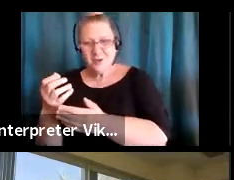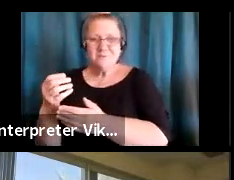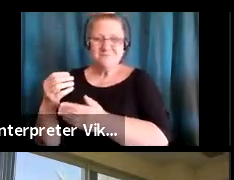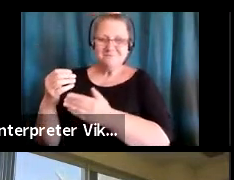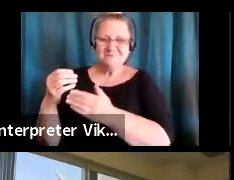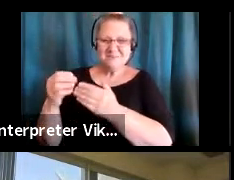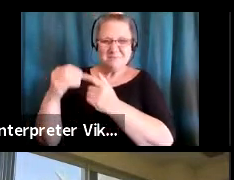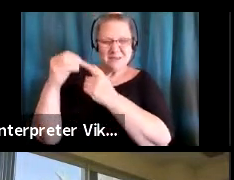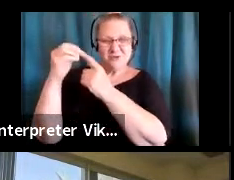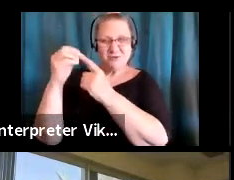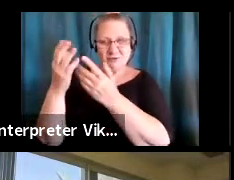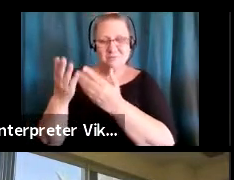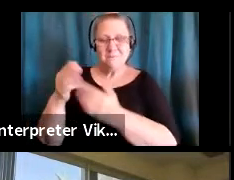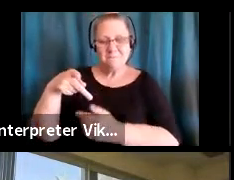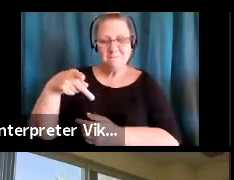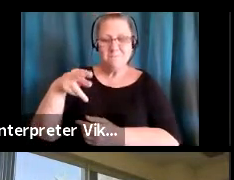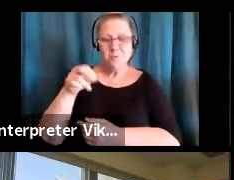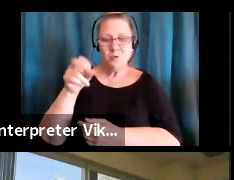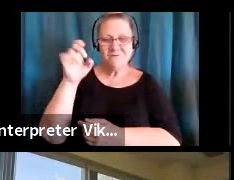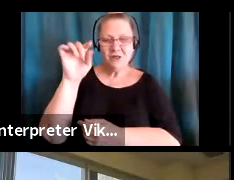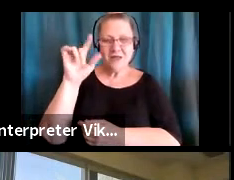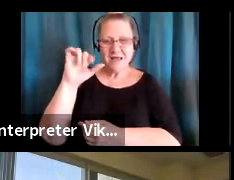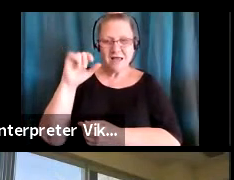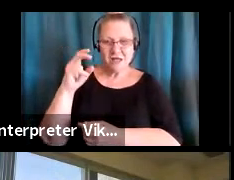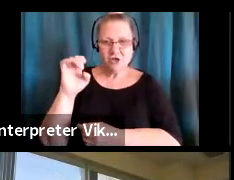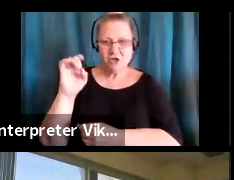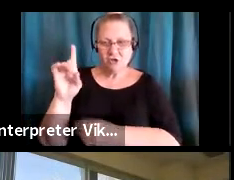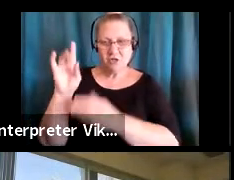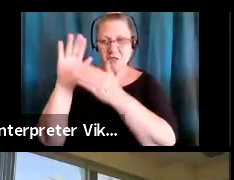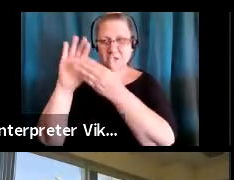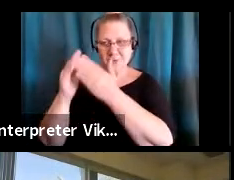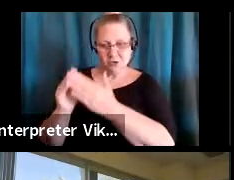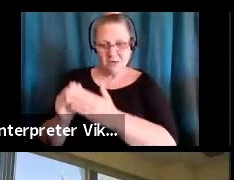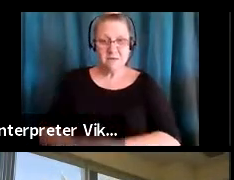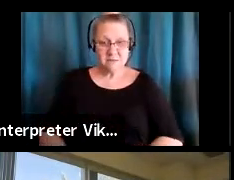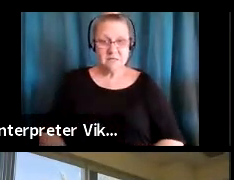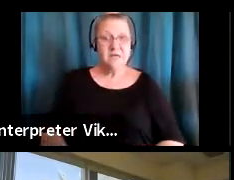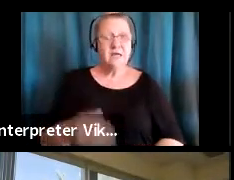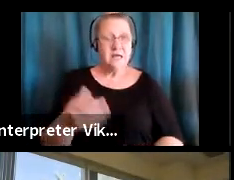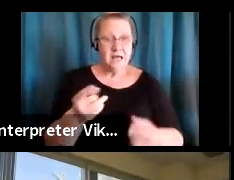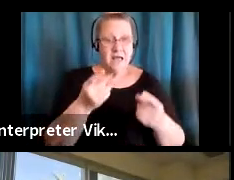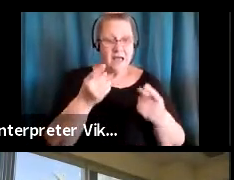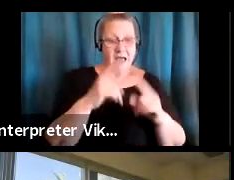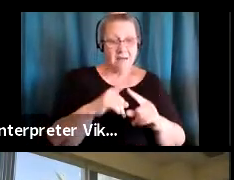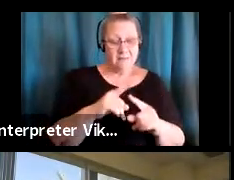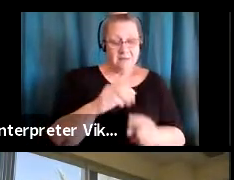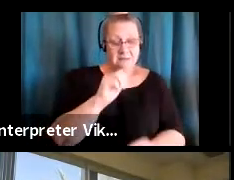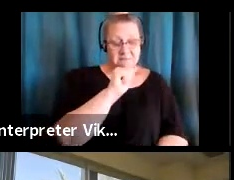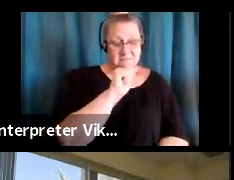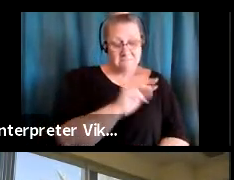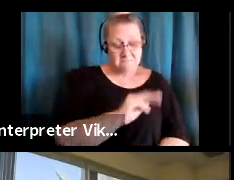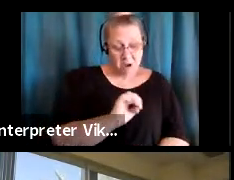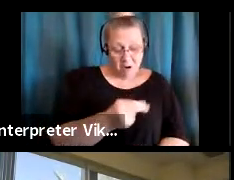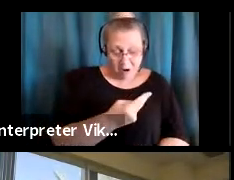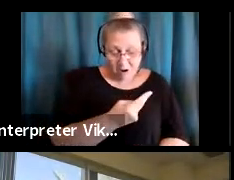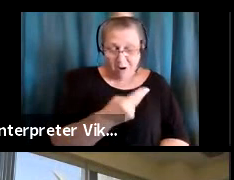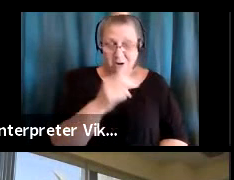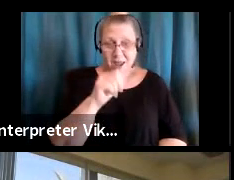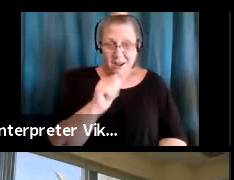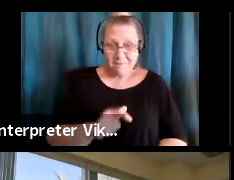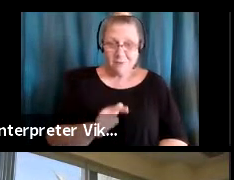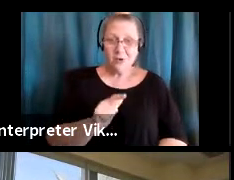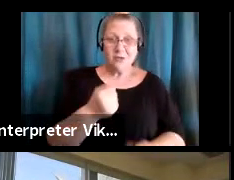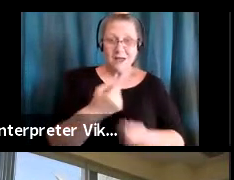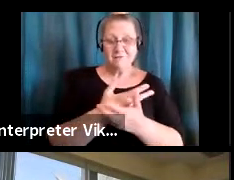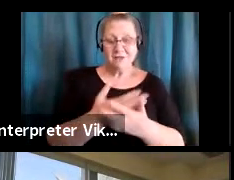in at the end of March, beginning of April, where things were coming together and it looked really good. And then